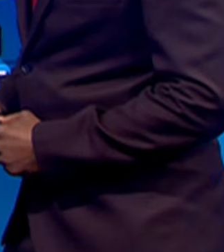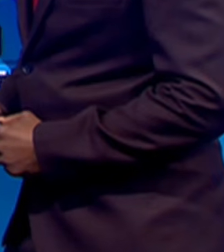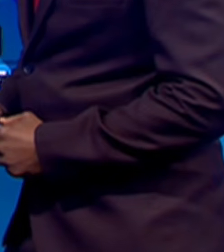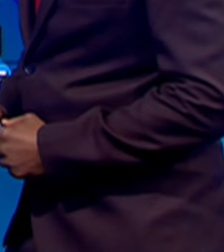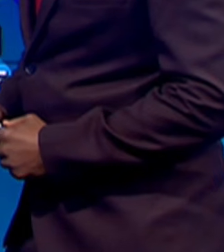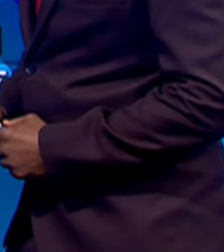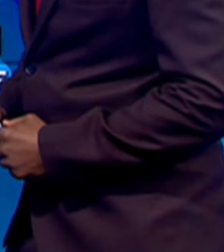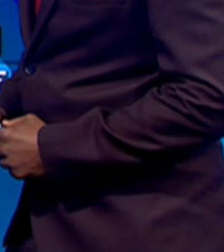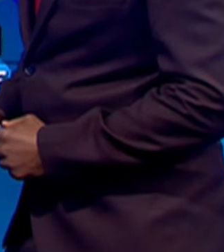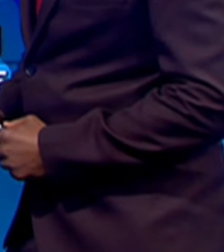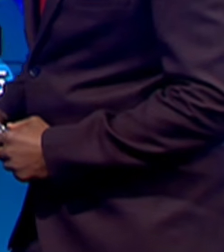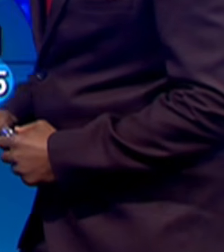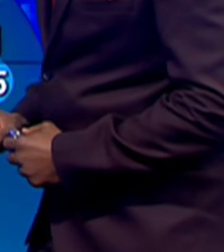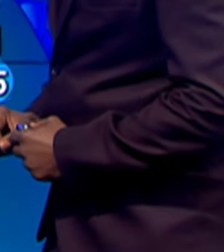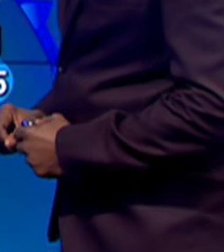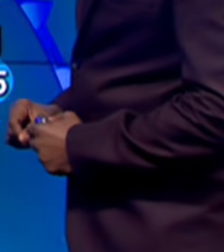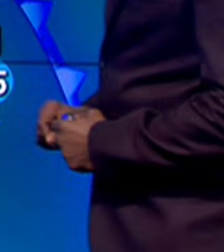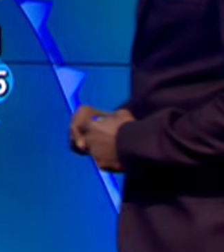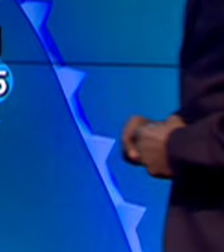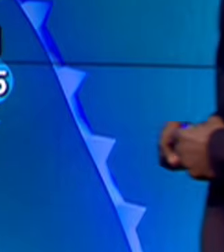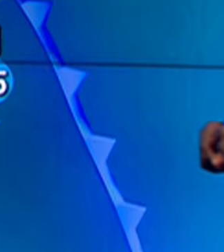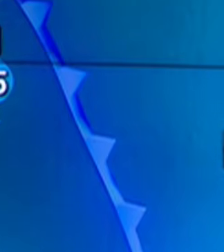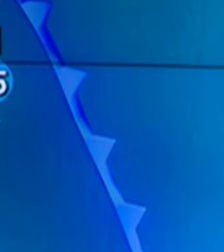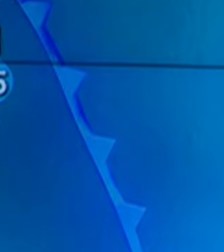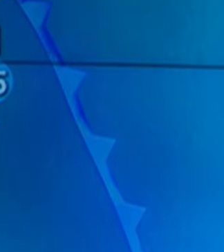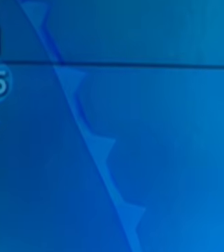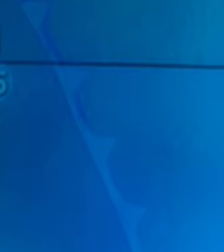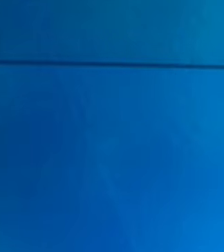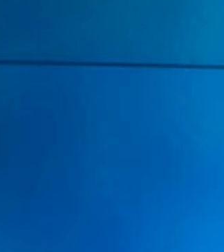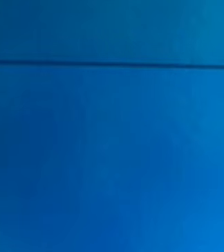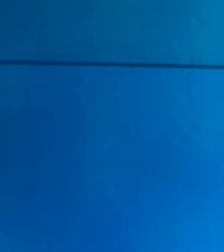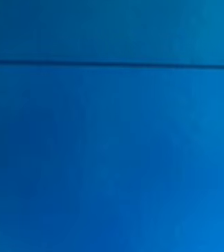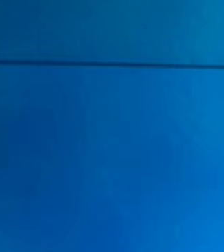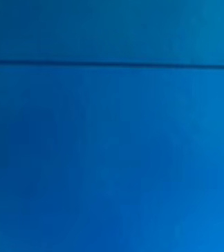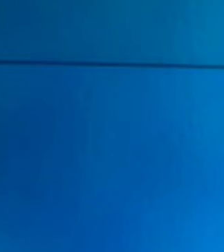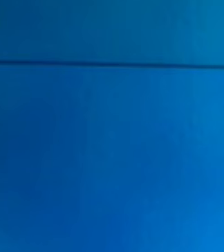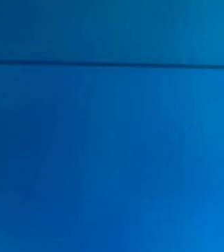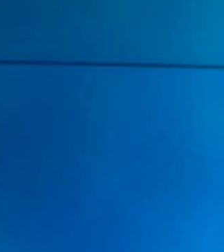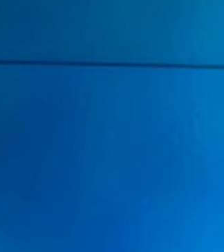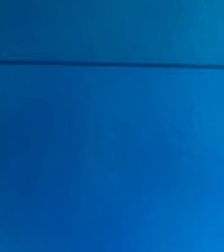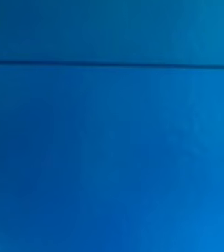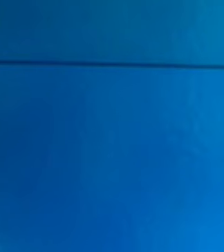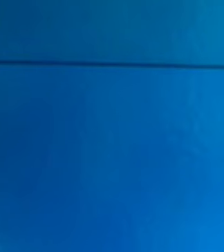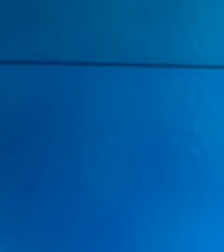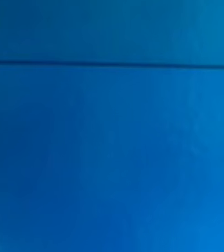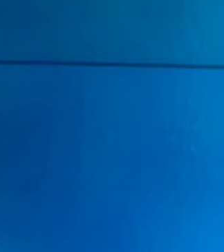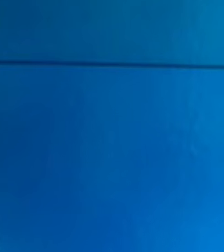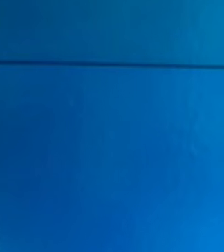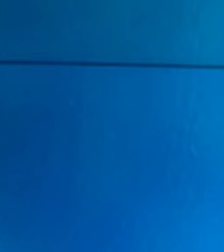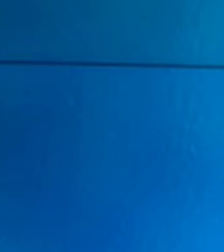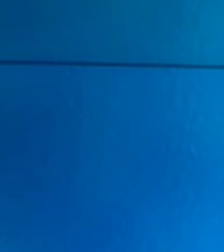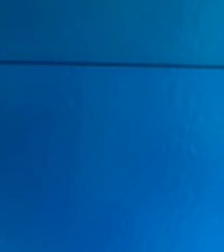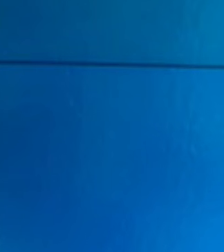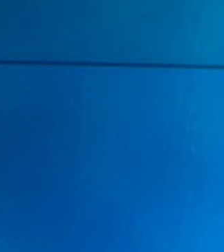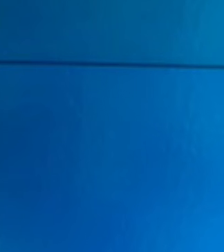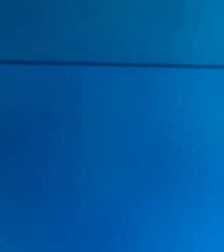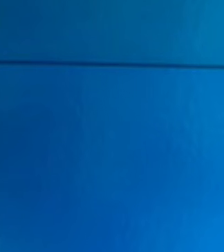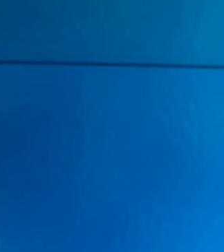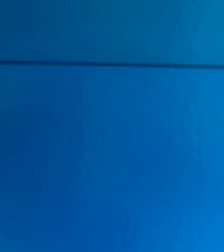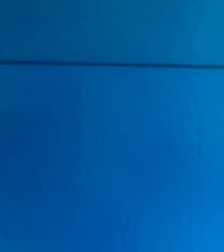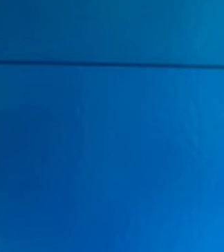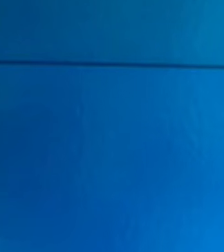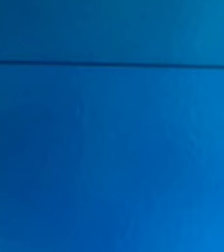ka ro freesata e tla fela pula tse hlakileng ba bura blibi ba zitlo komisa ro ho sane bo tla tle ho be le hlwalena